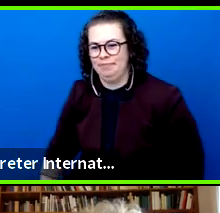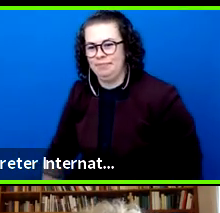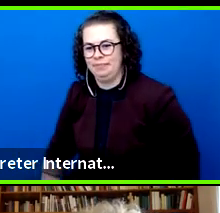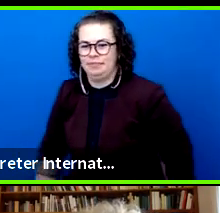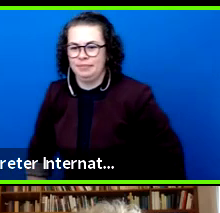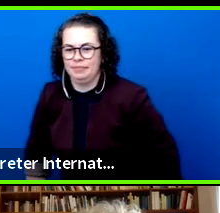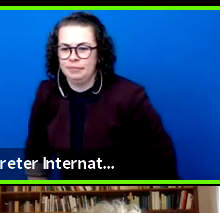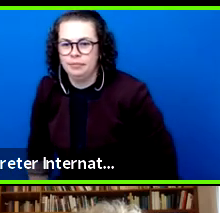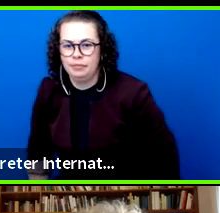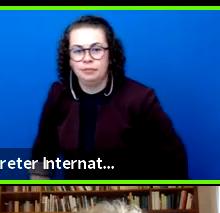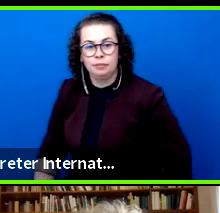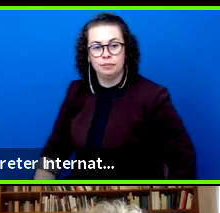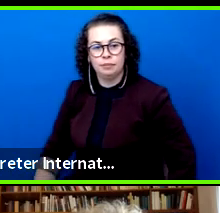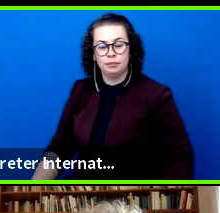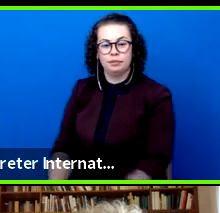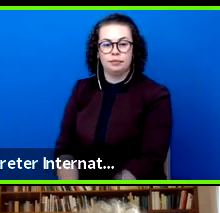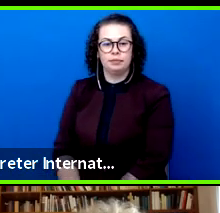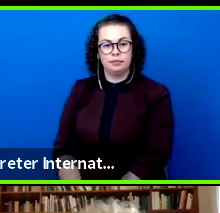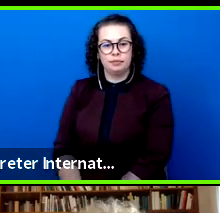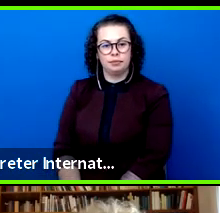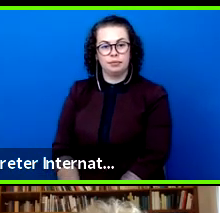So,